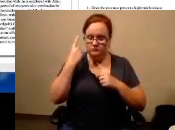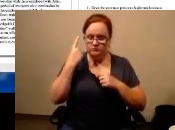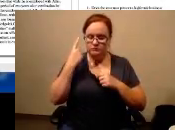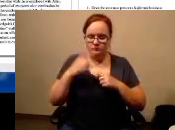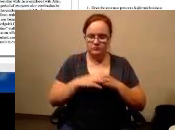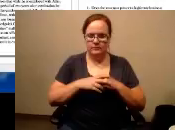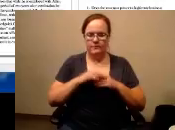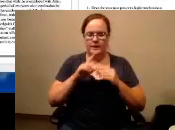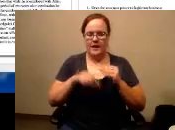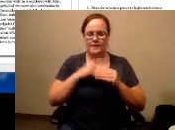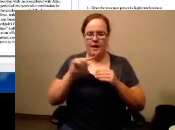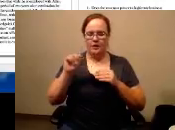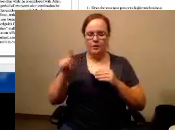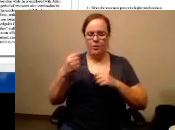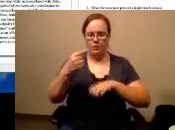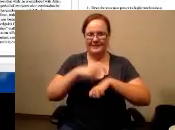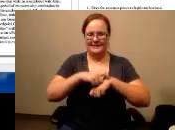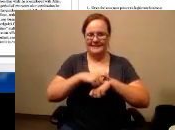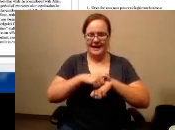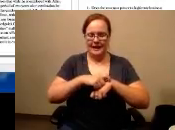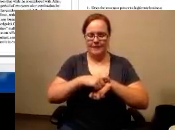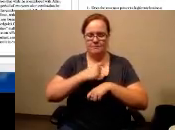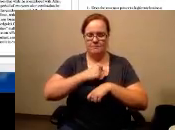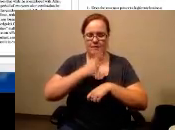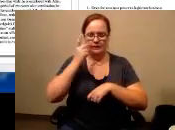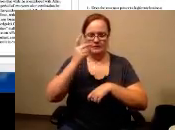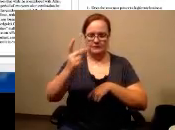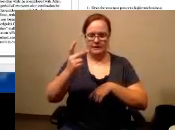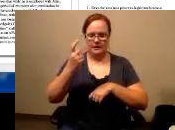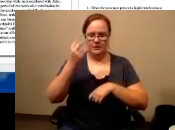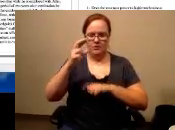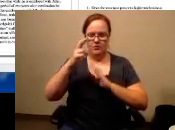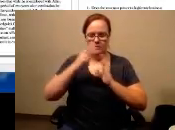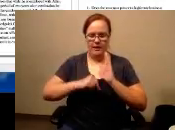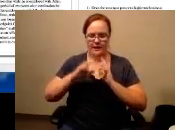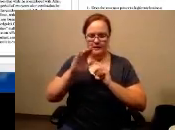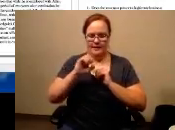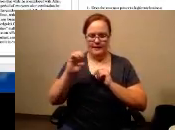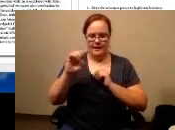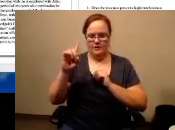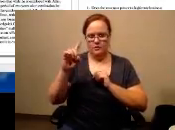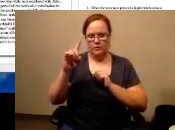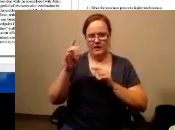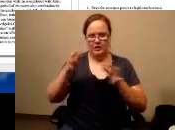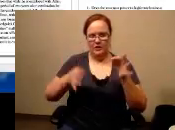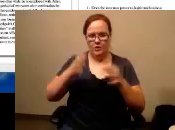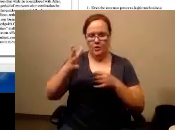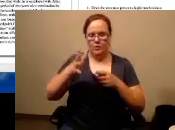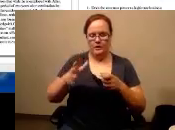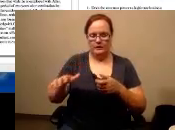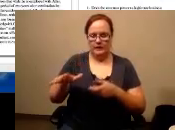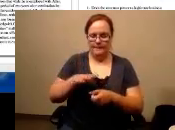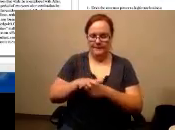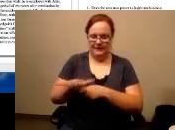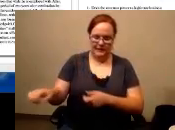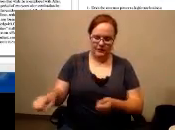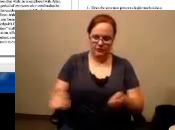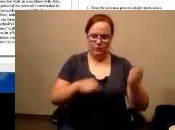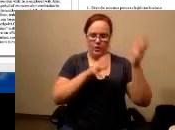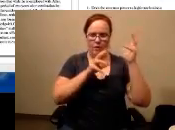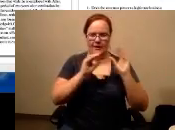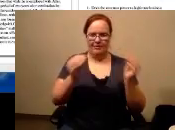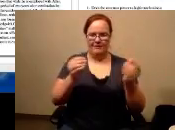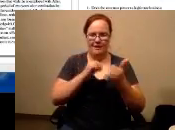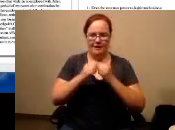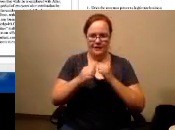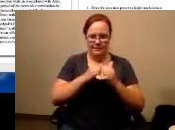About the only time that I've seen or read cases where the court would completely throw out the non-compete